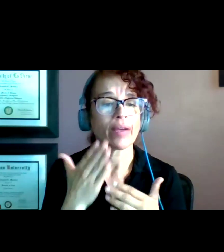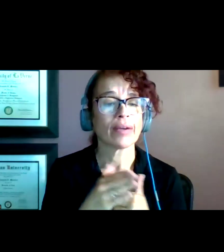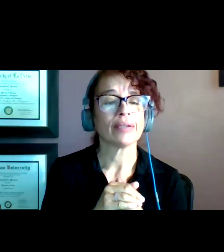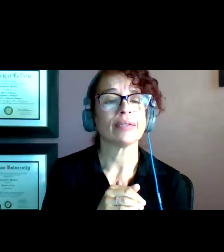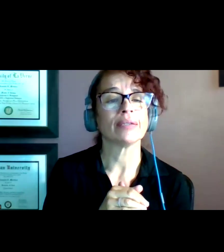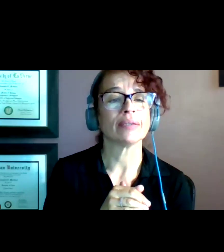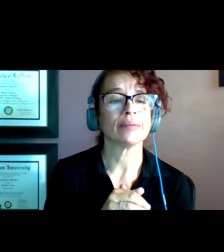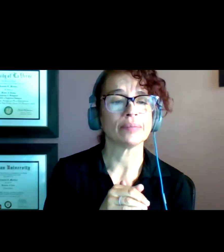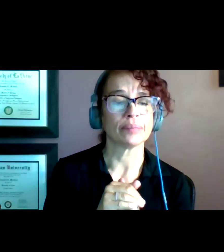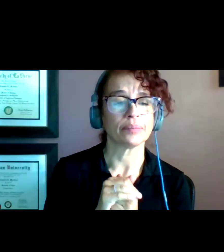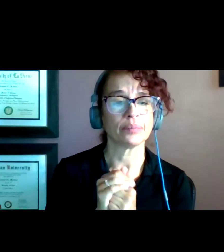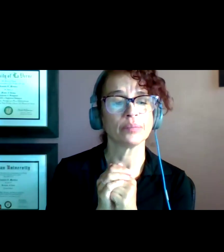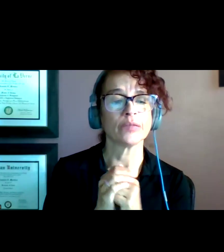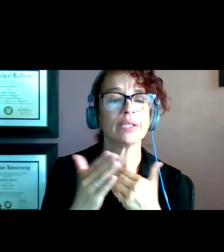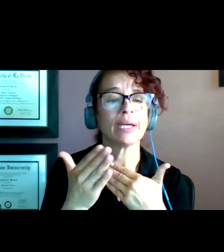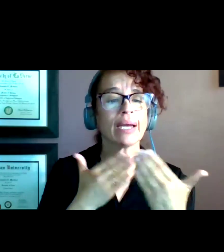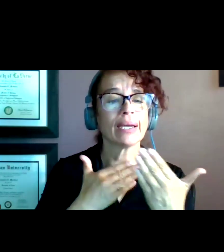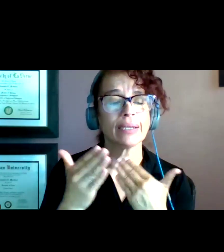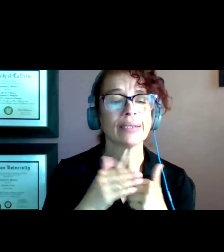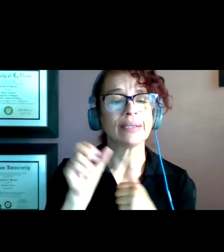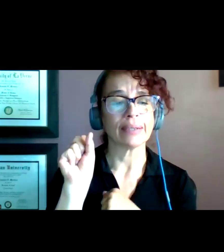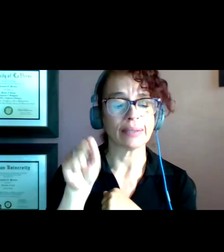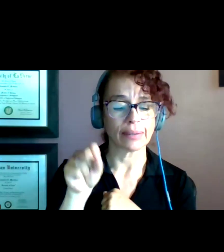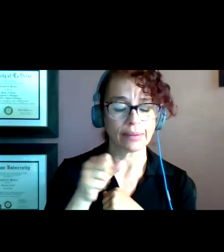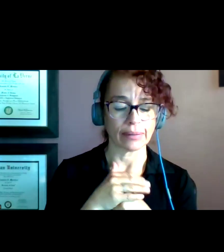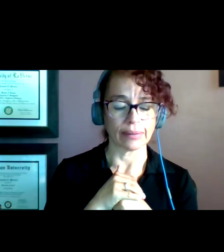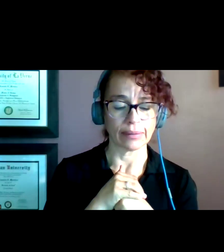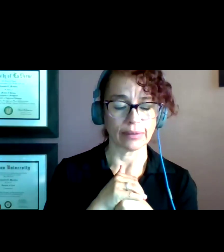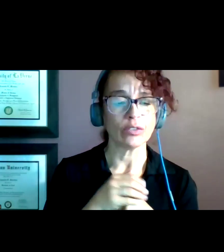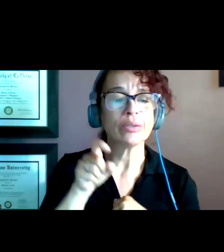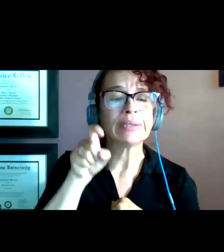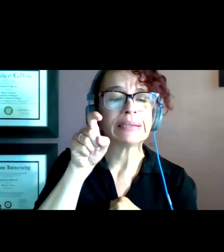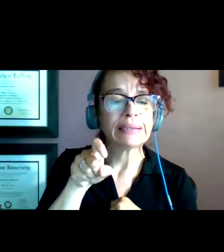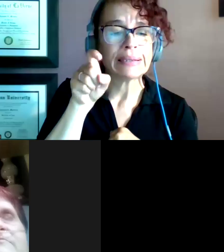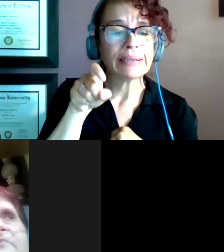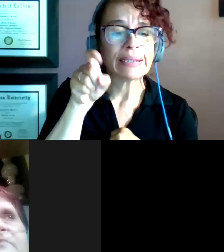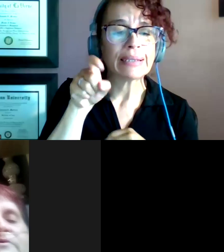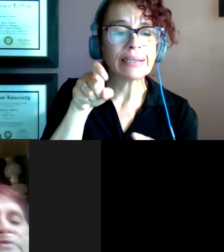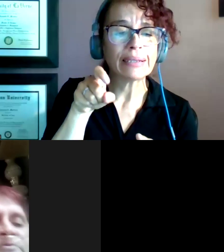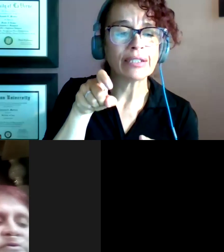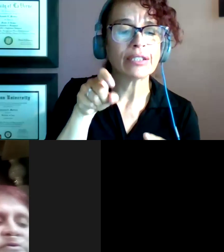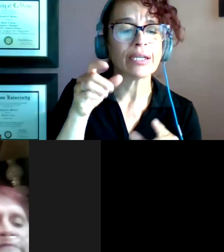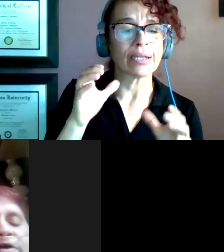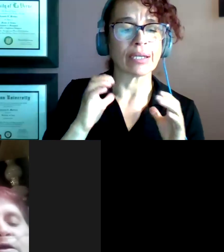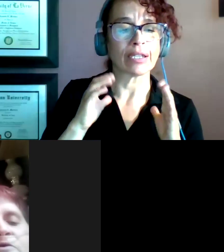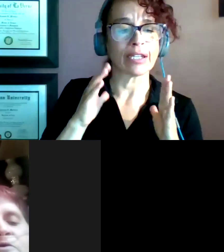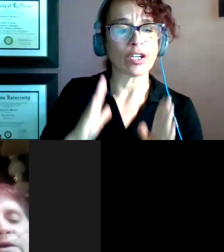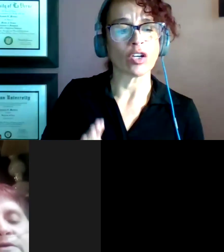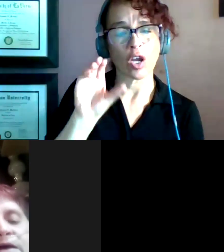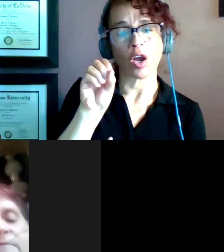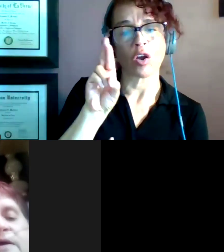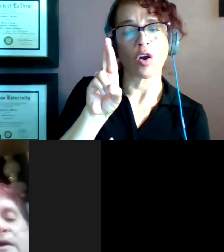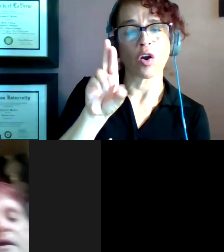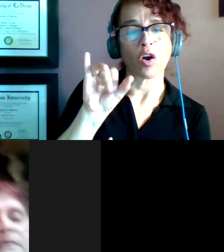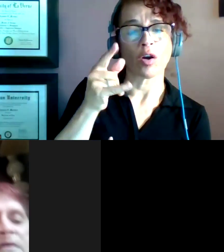me. Um, anyway, yeah, I agree. There needs to be a consumer oversight, and I hope